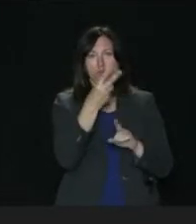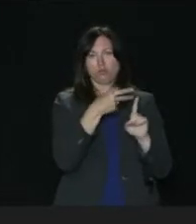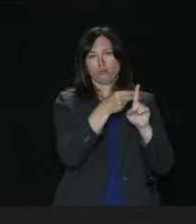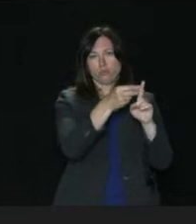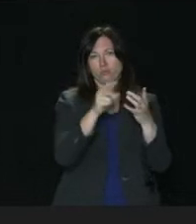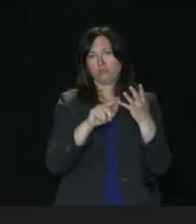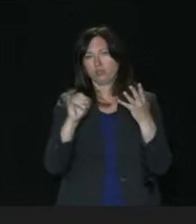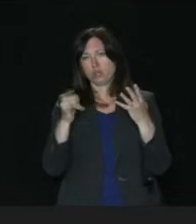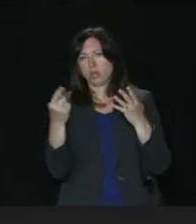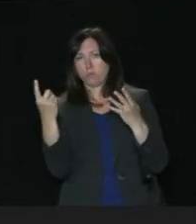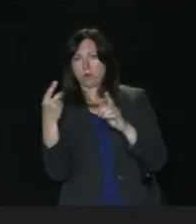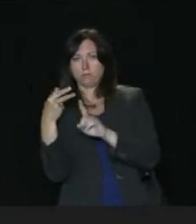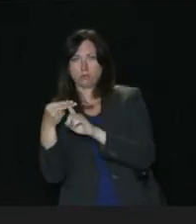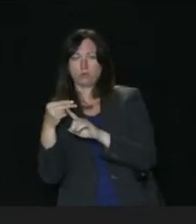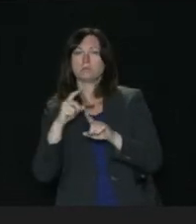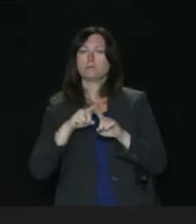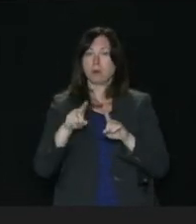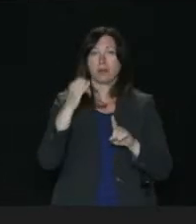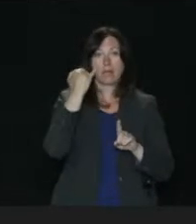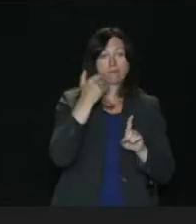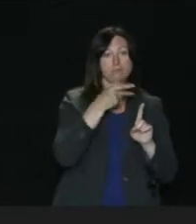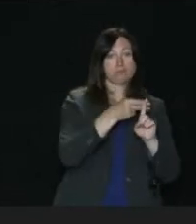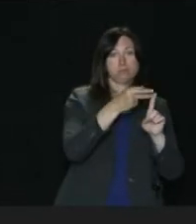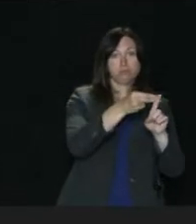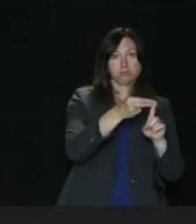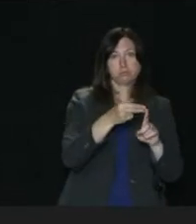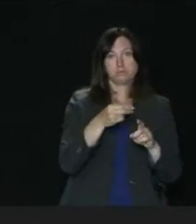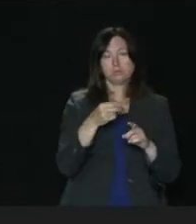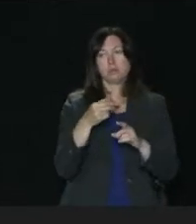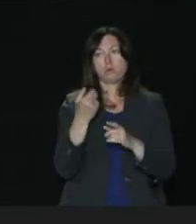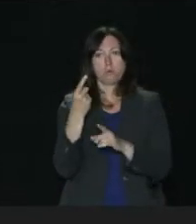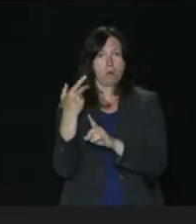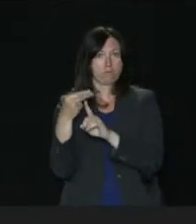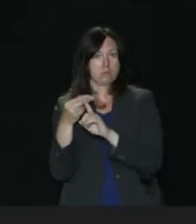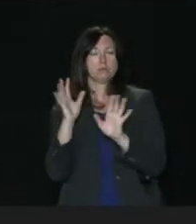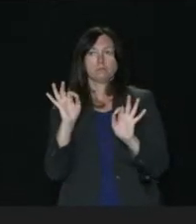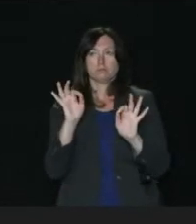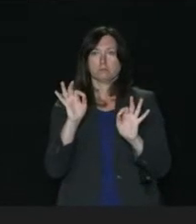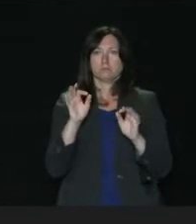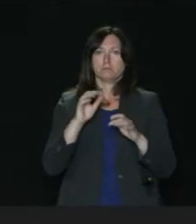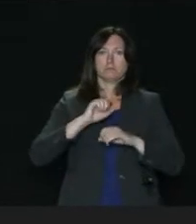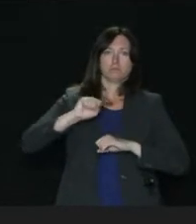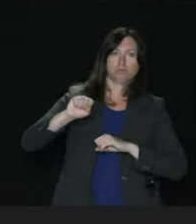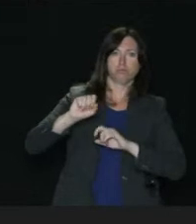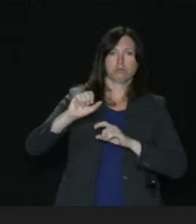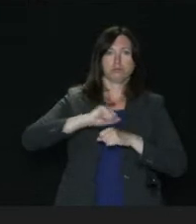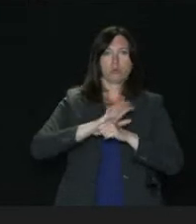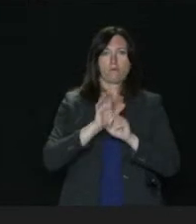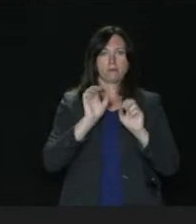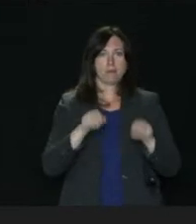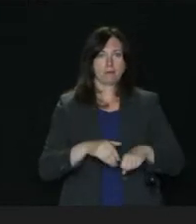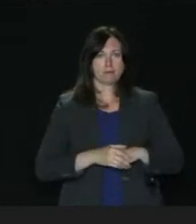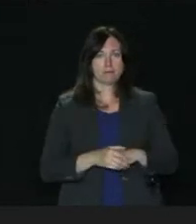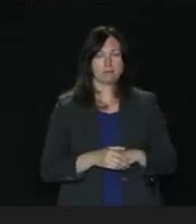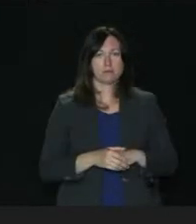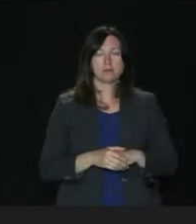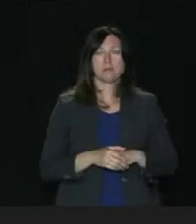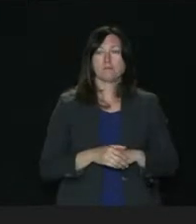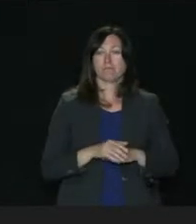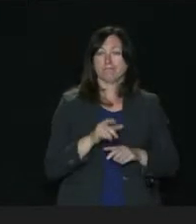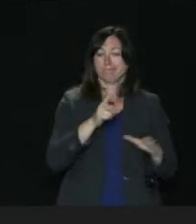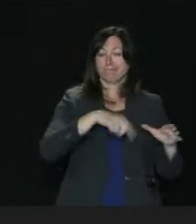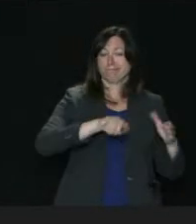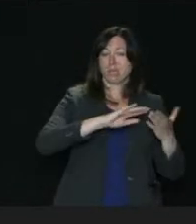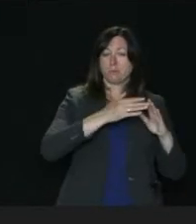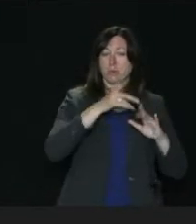of us are in a much better position of being protected against COVID-19. With respect to vaccine hesitancy, I would